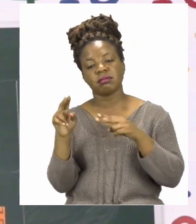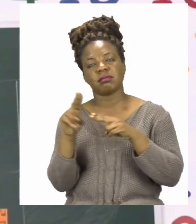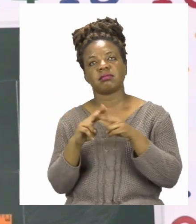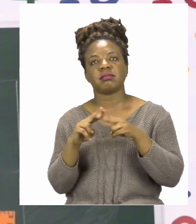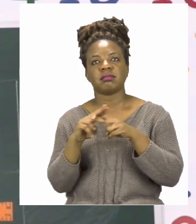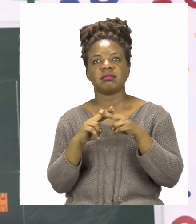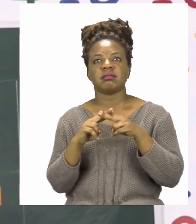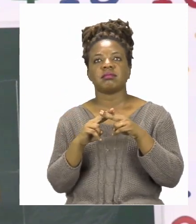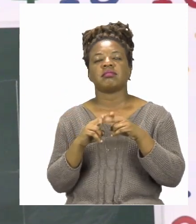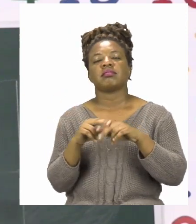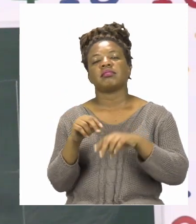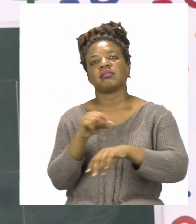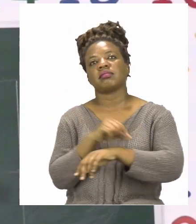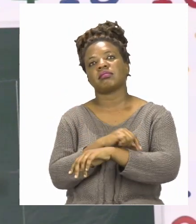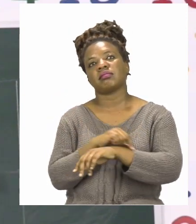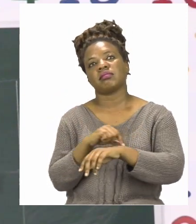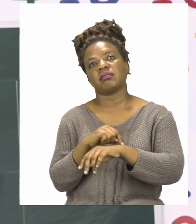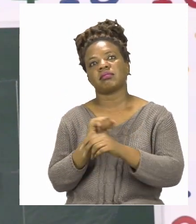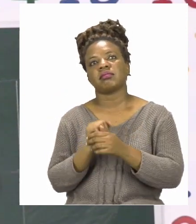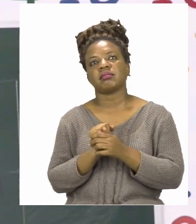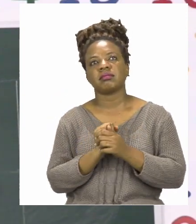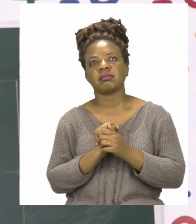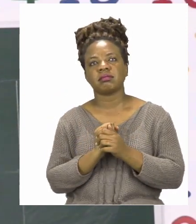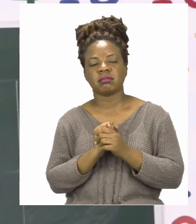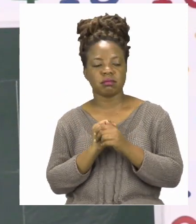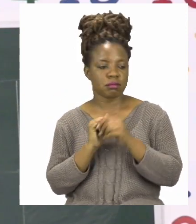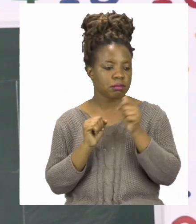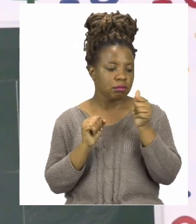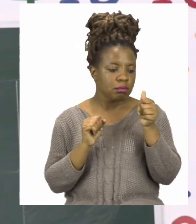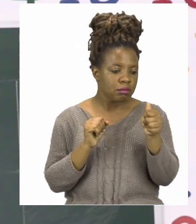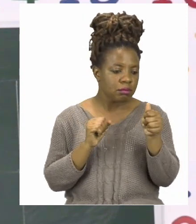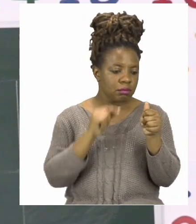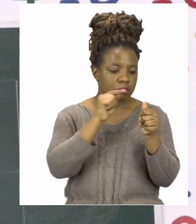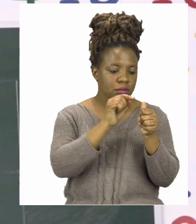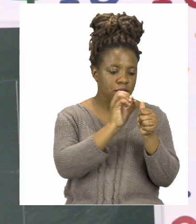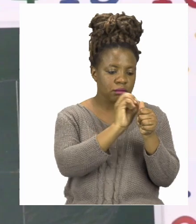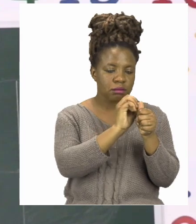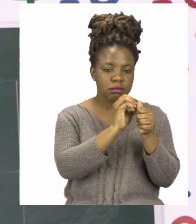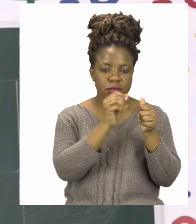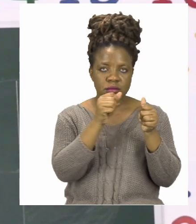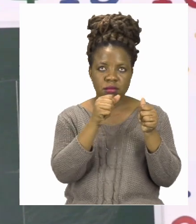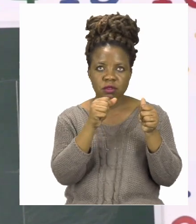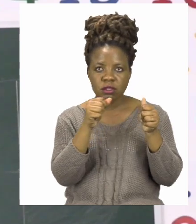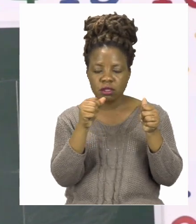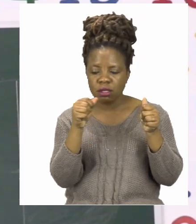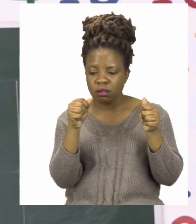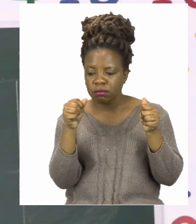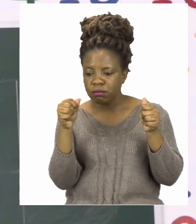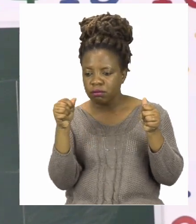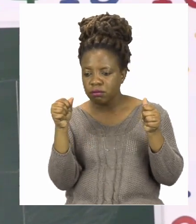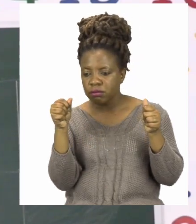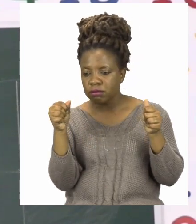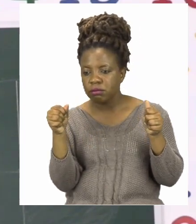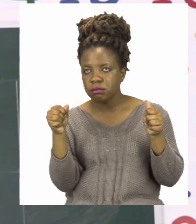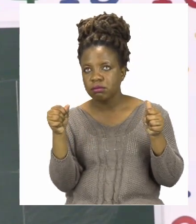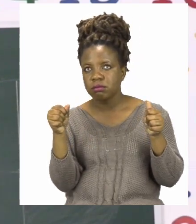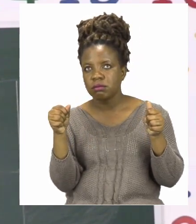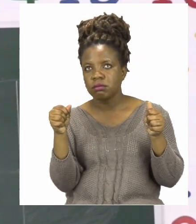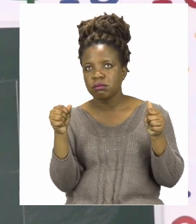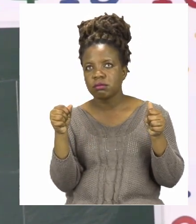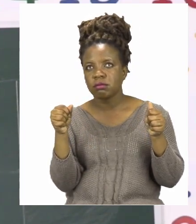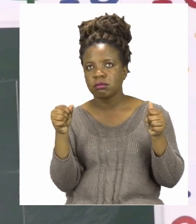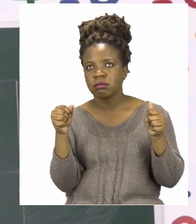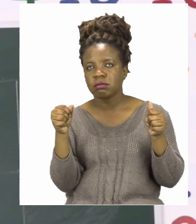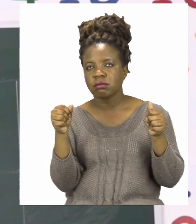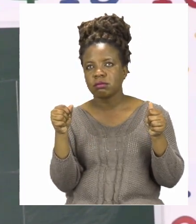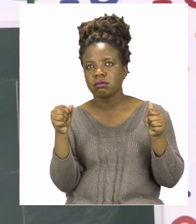start where my 0 is, and I'll put it straight right across, and